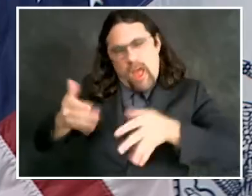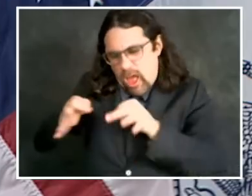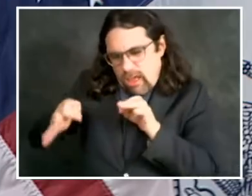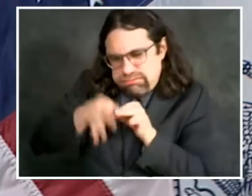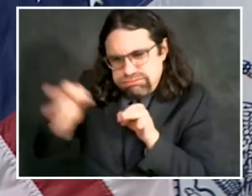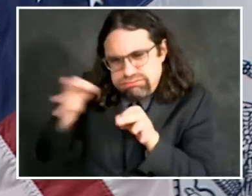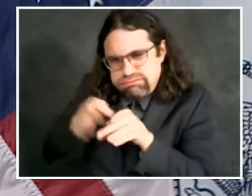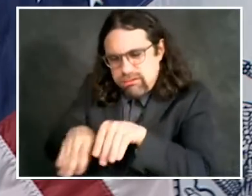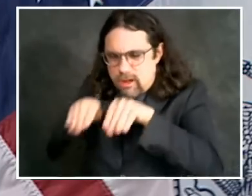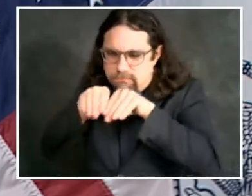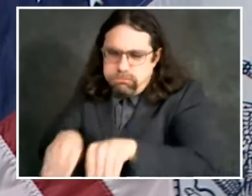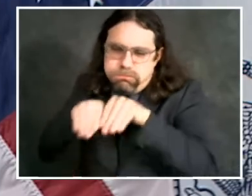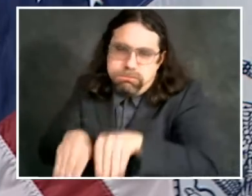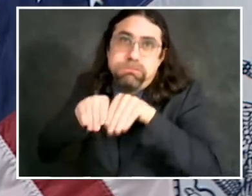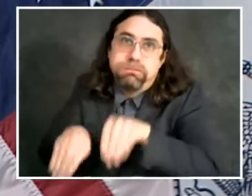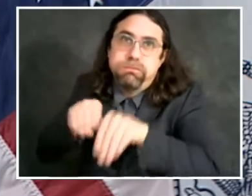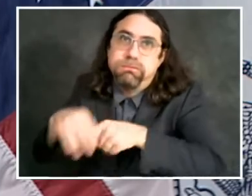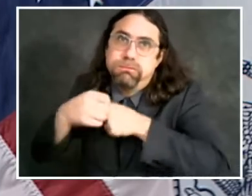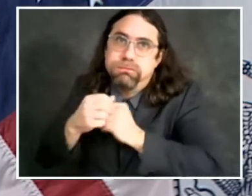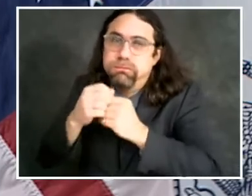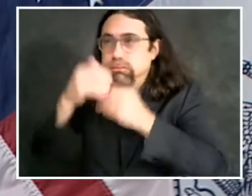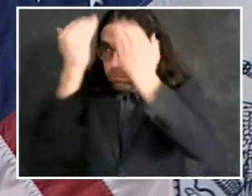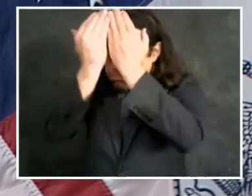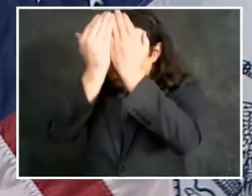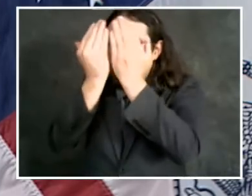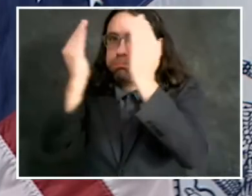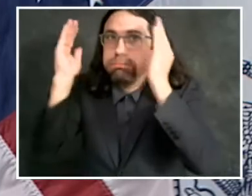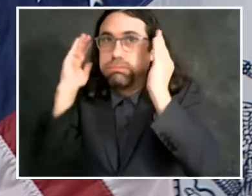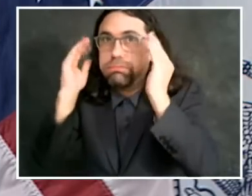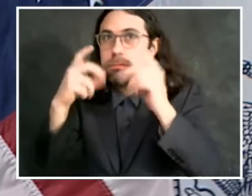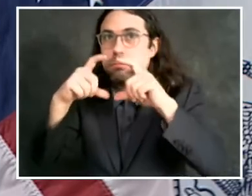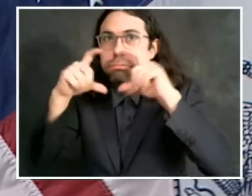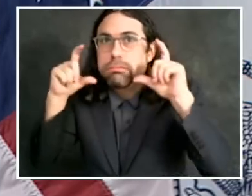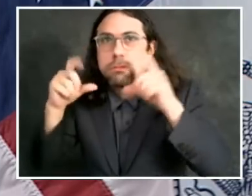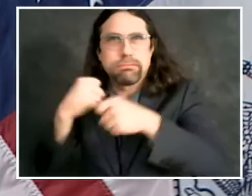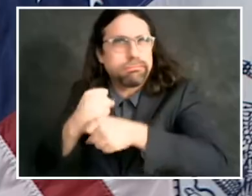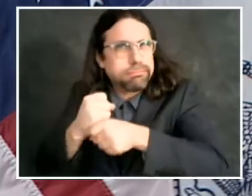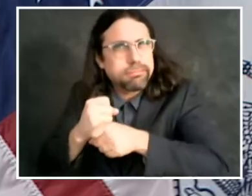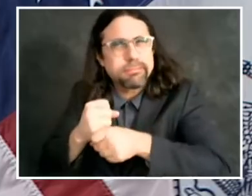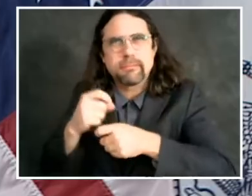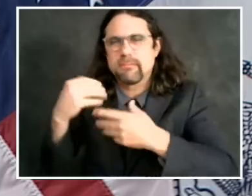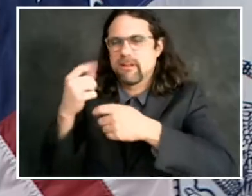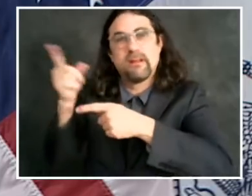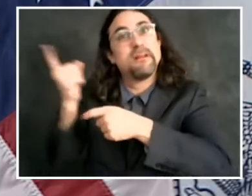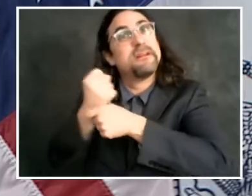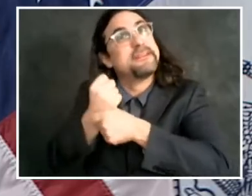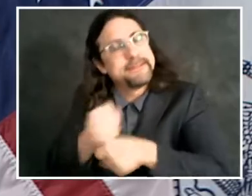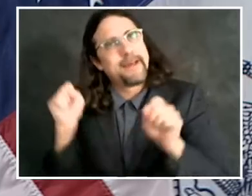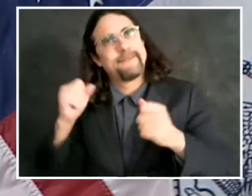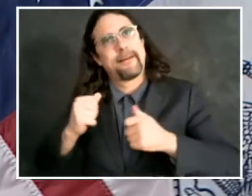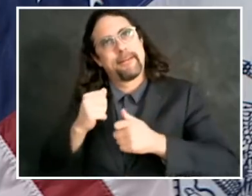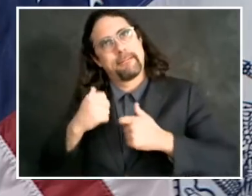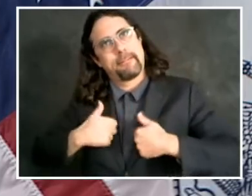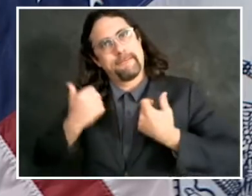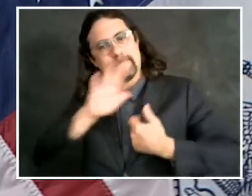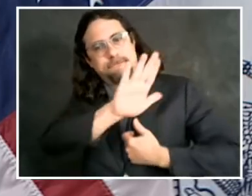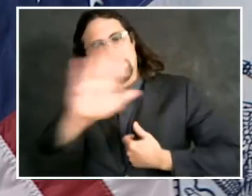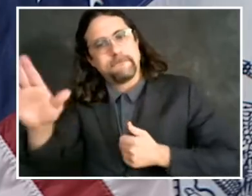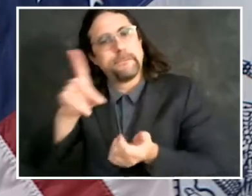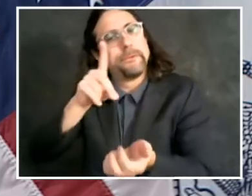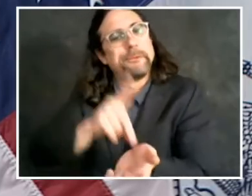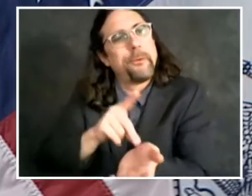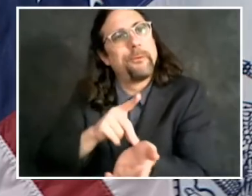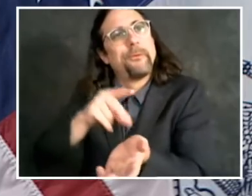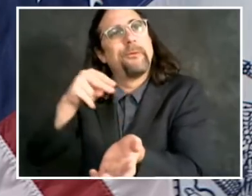creating those life-saving products for our first responders and our healthcare workers. Never could have imagined any of it, but each and